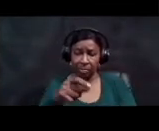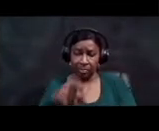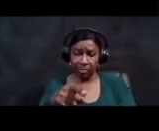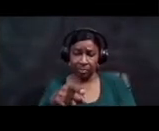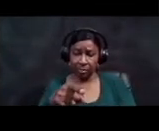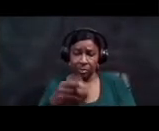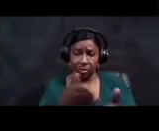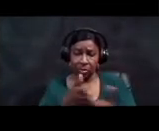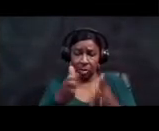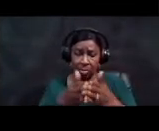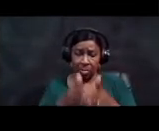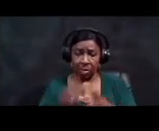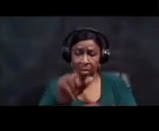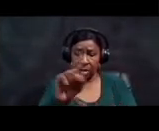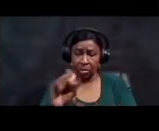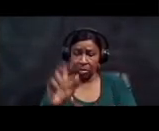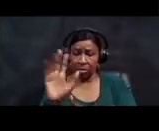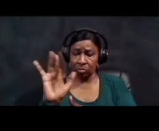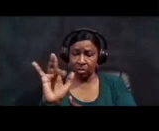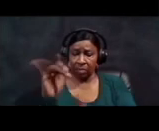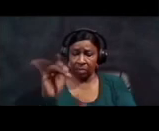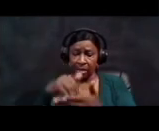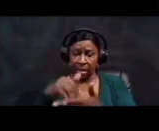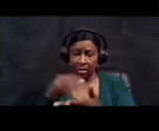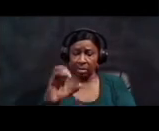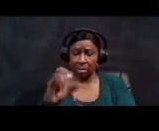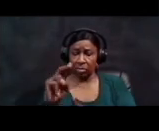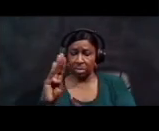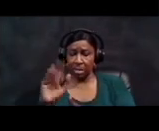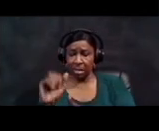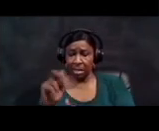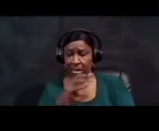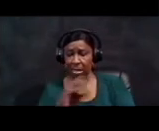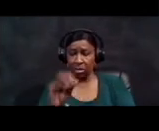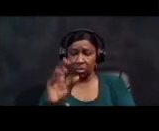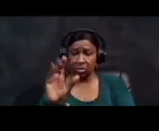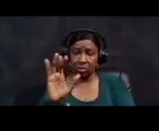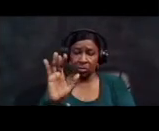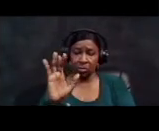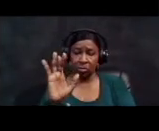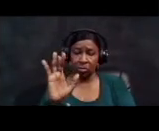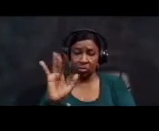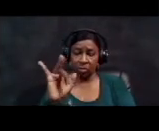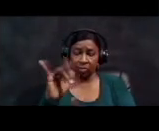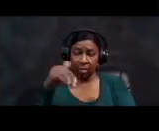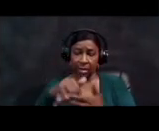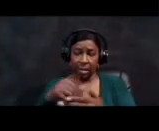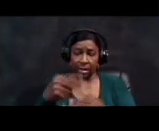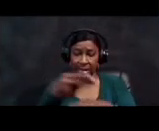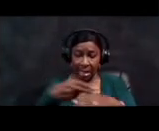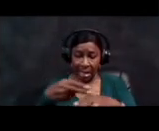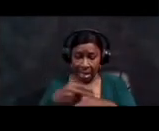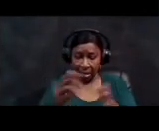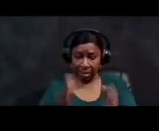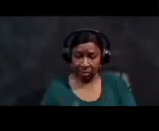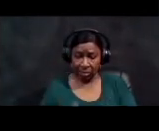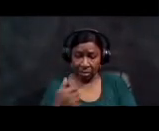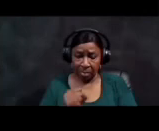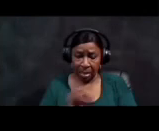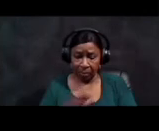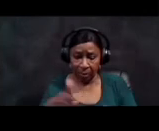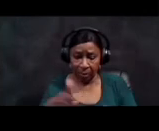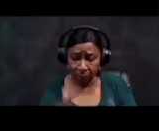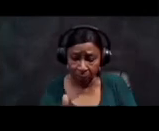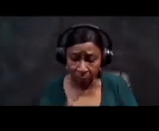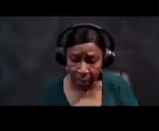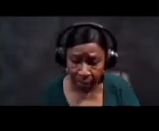which 125,000 Cuban and 25,000 Haitian asylum seekers made their way by boat to Florida